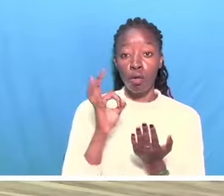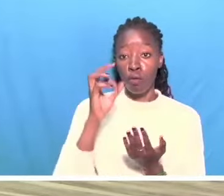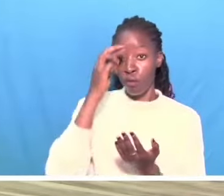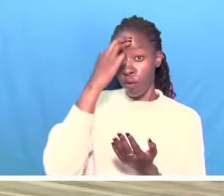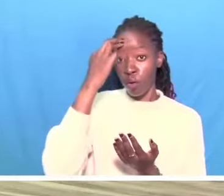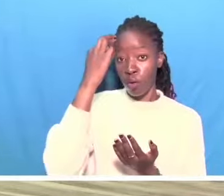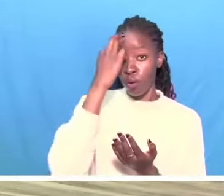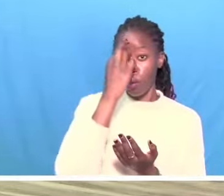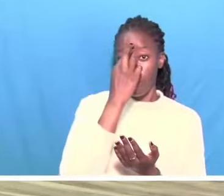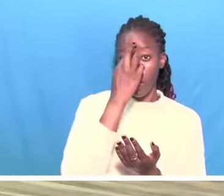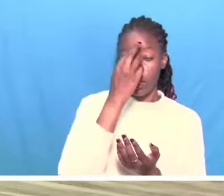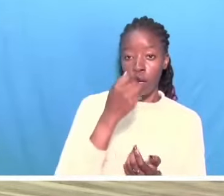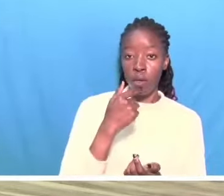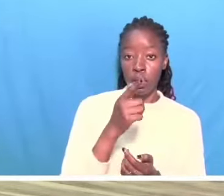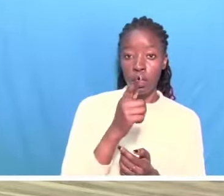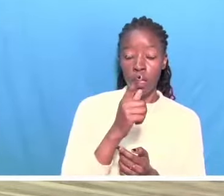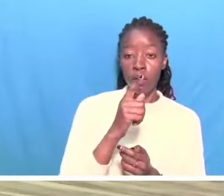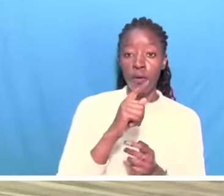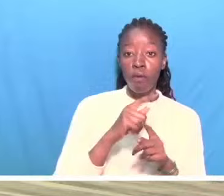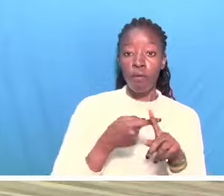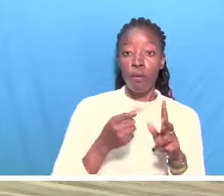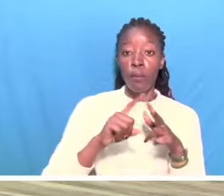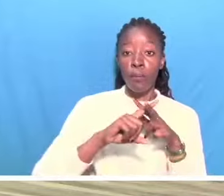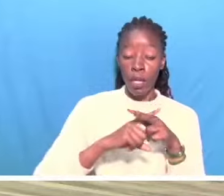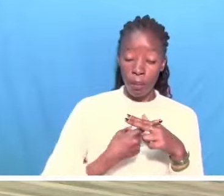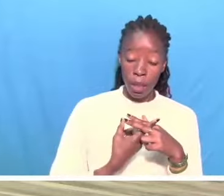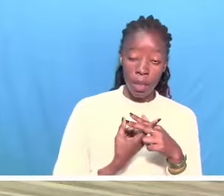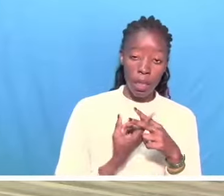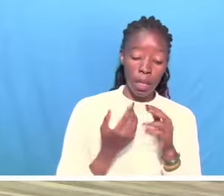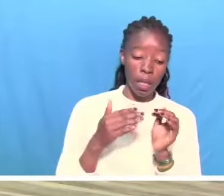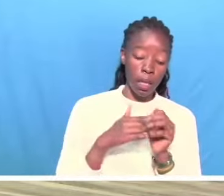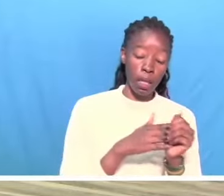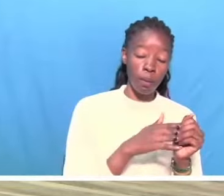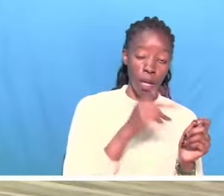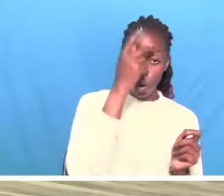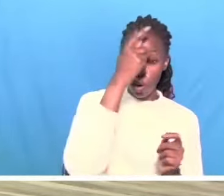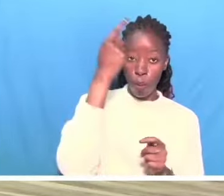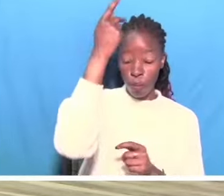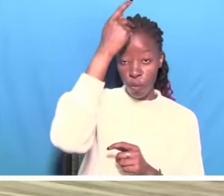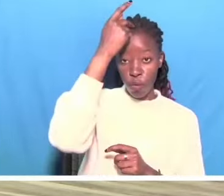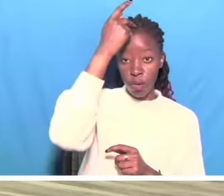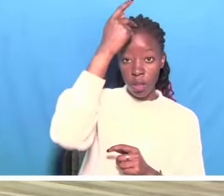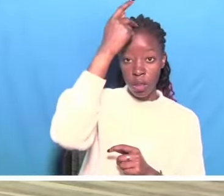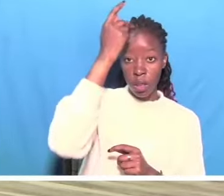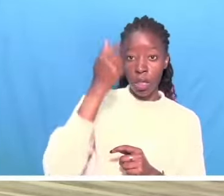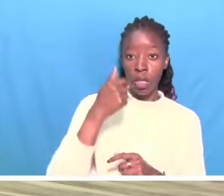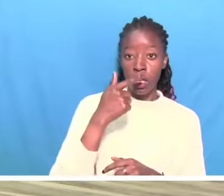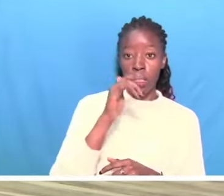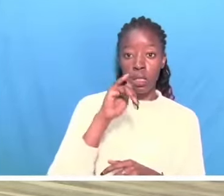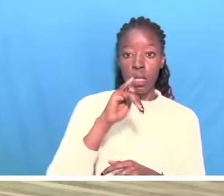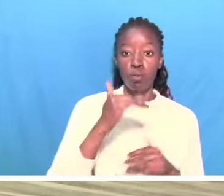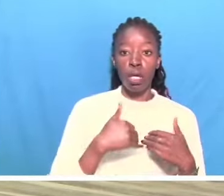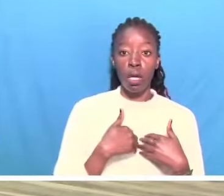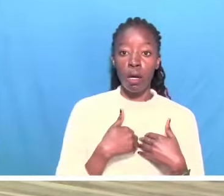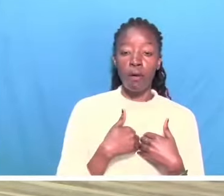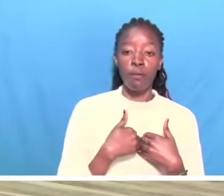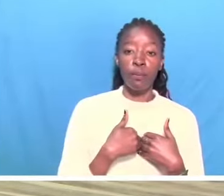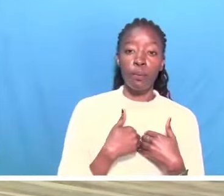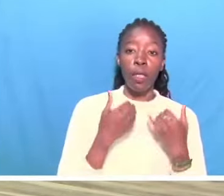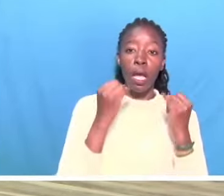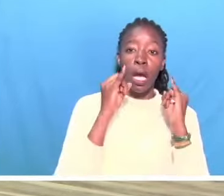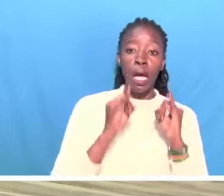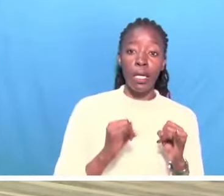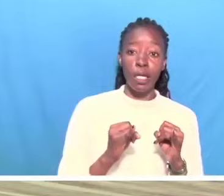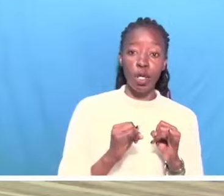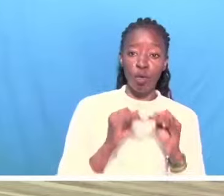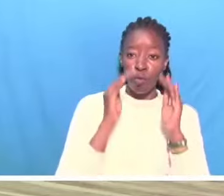we said right from the beginning, led by our provost, is that we have taken a new